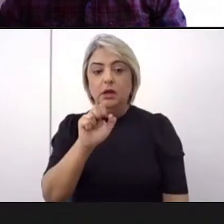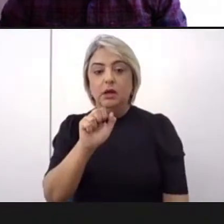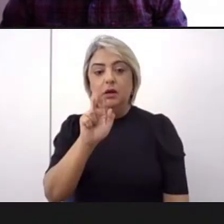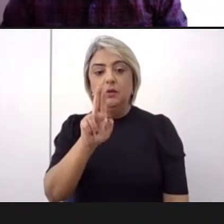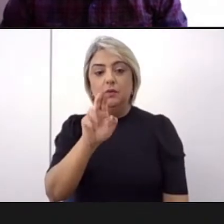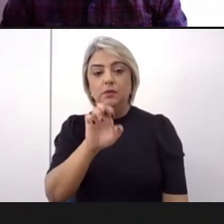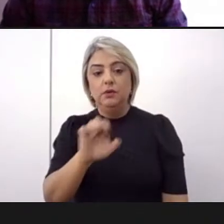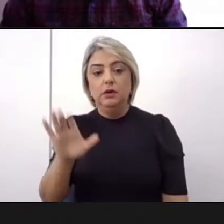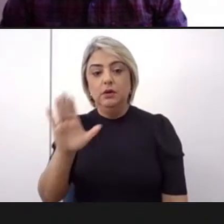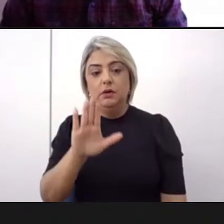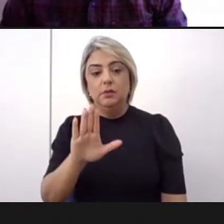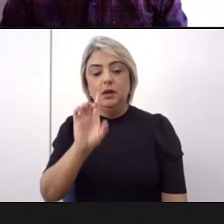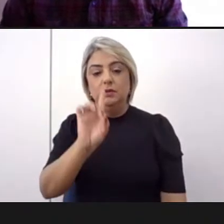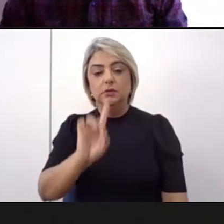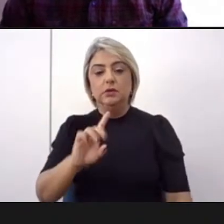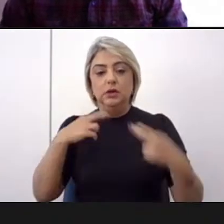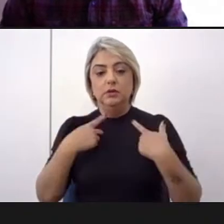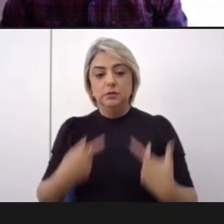two main